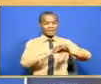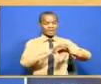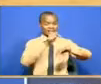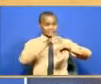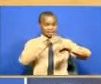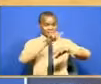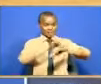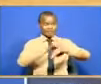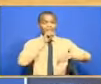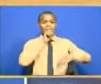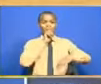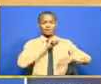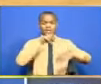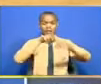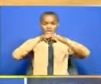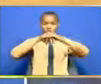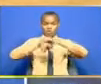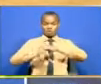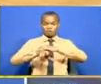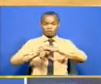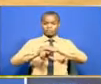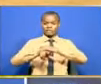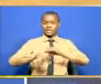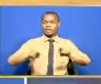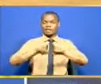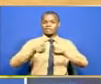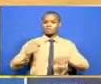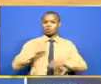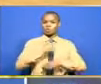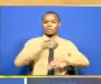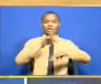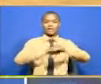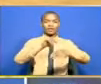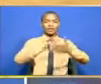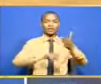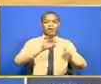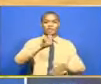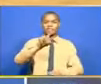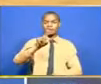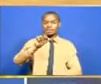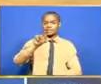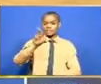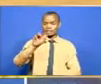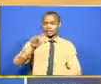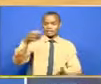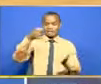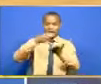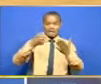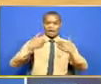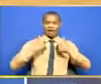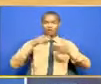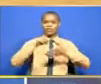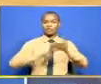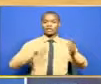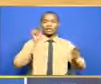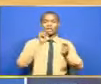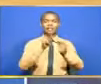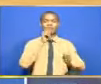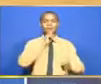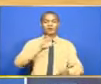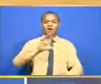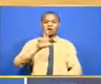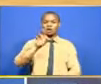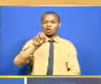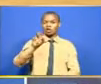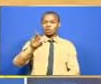plant, or the Enrygo plant, we were able to obtain the filtrate. And in the filtrate, we tested the presence of